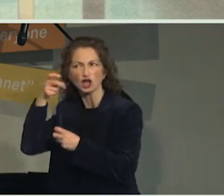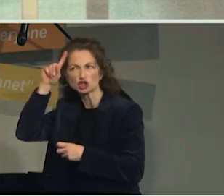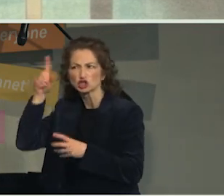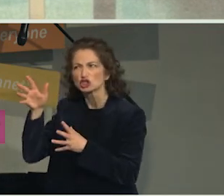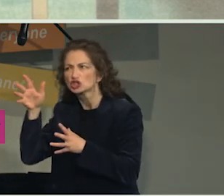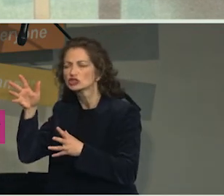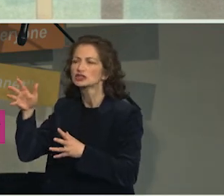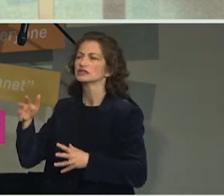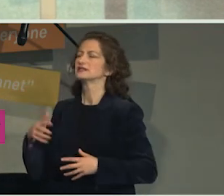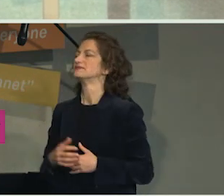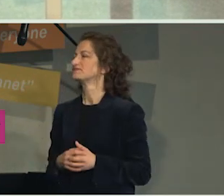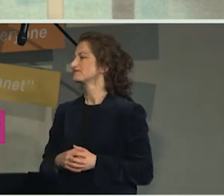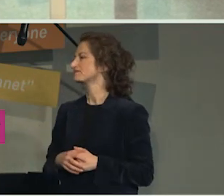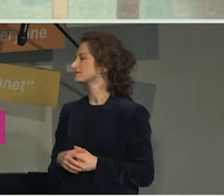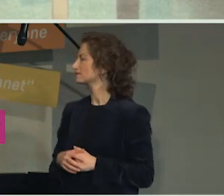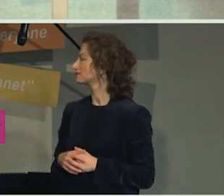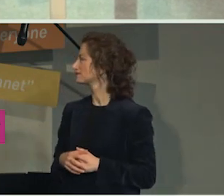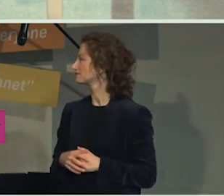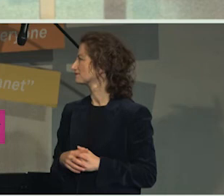watched RuPaul's Drag Race dubbed in German.